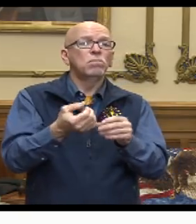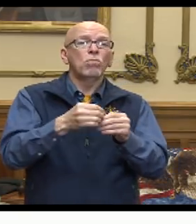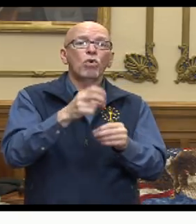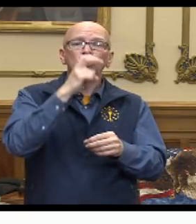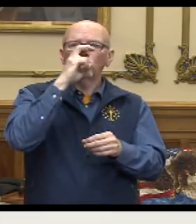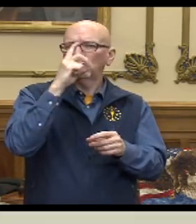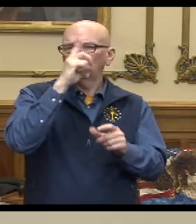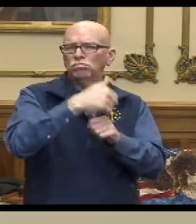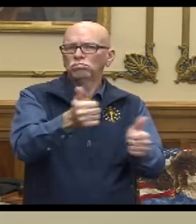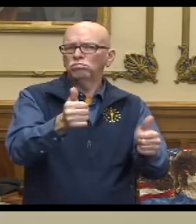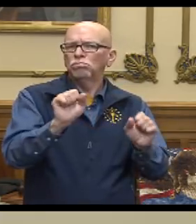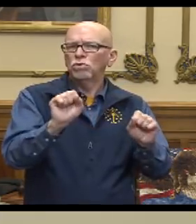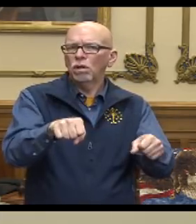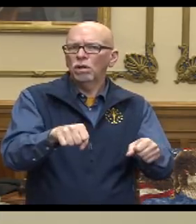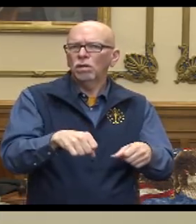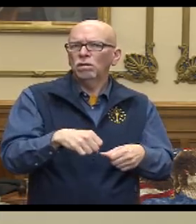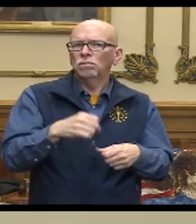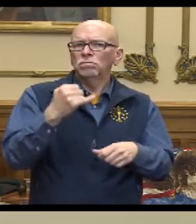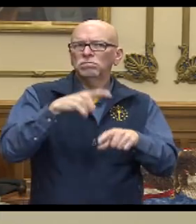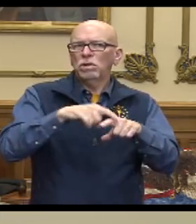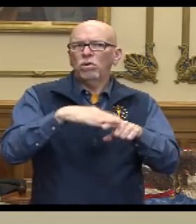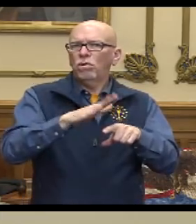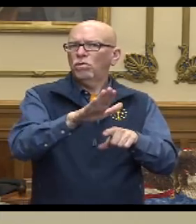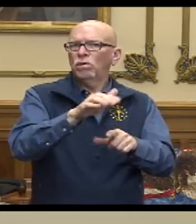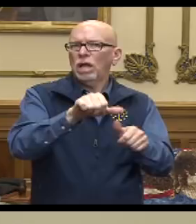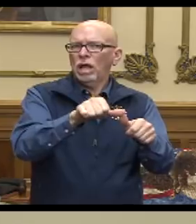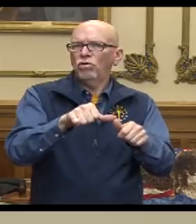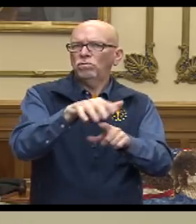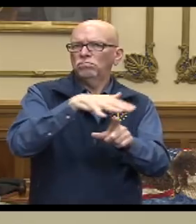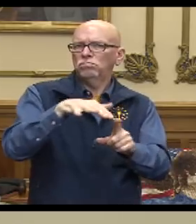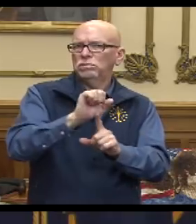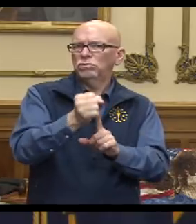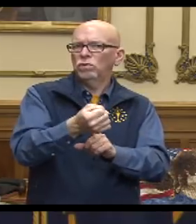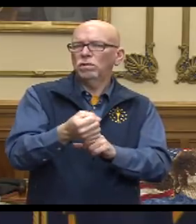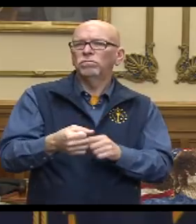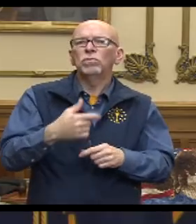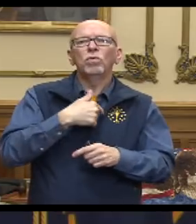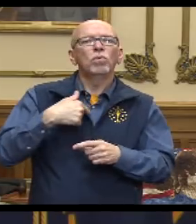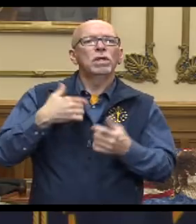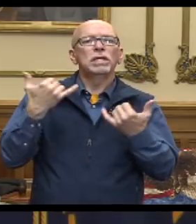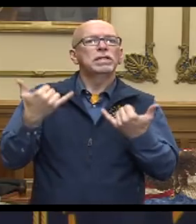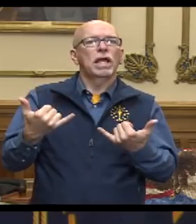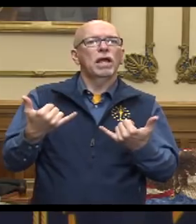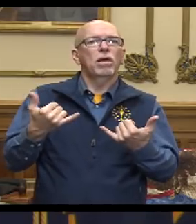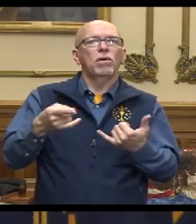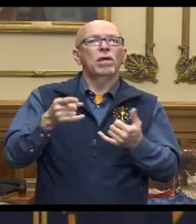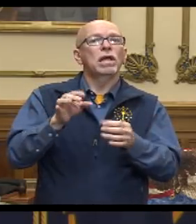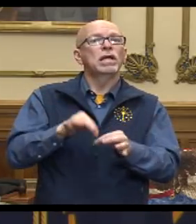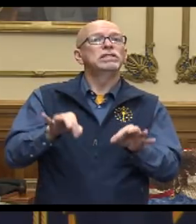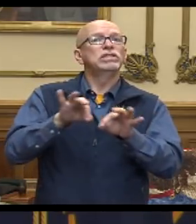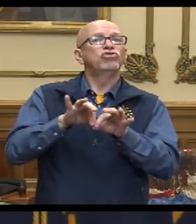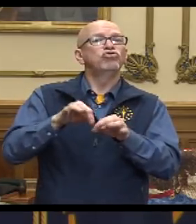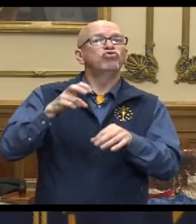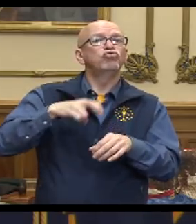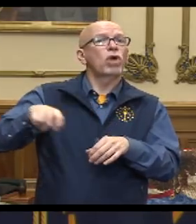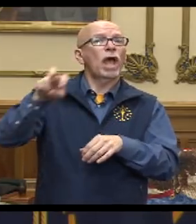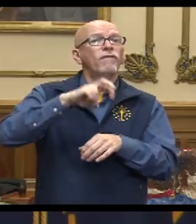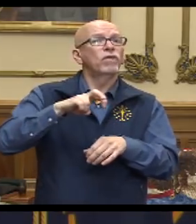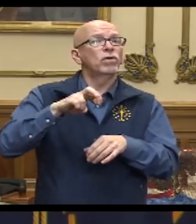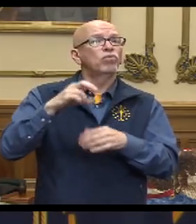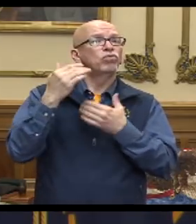guidelines as those conditions dictate. We are lifting the essential travel